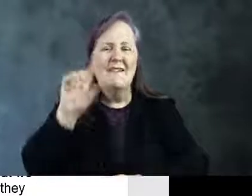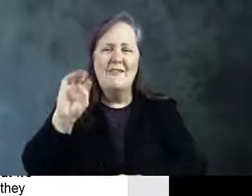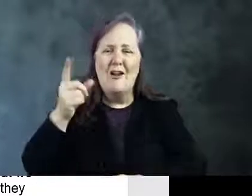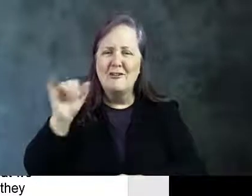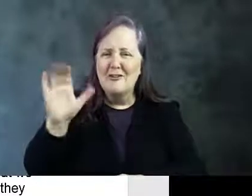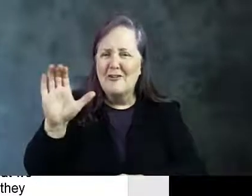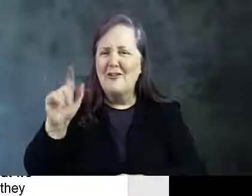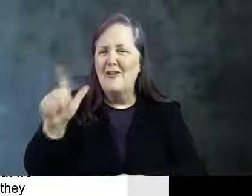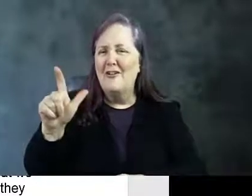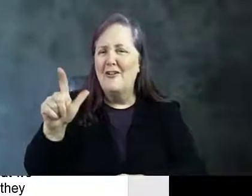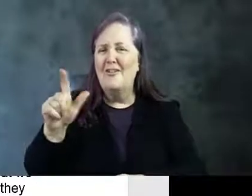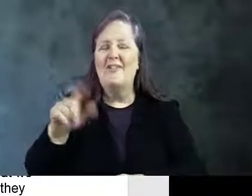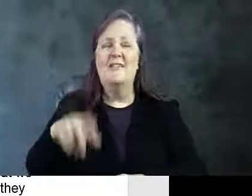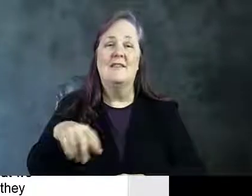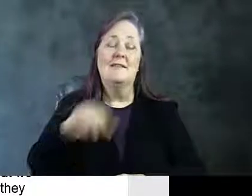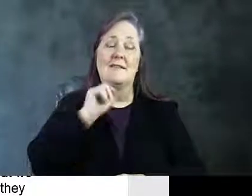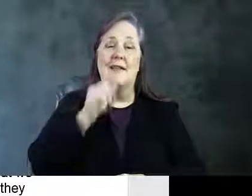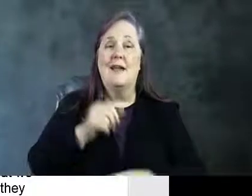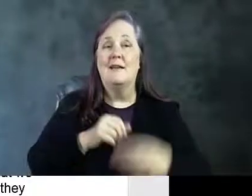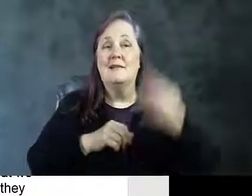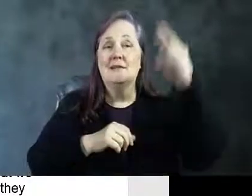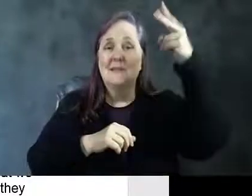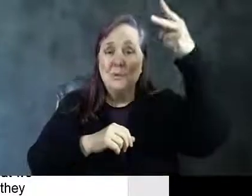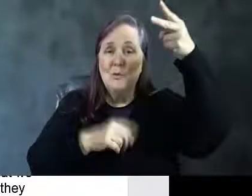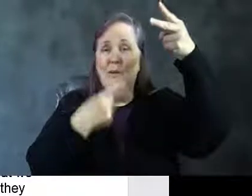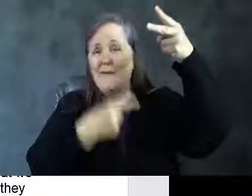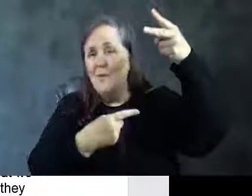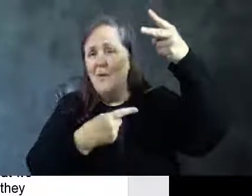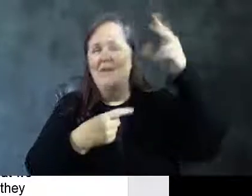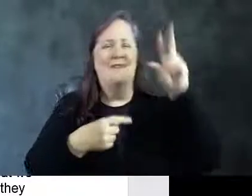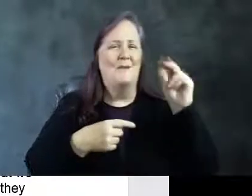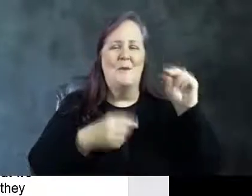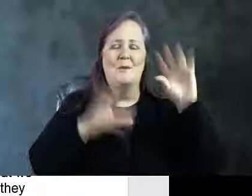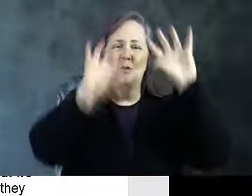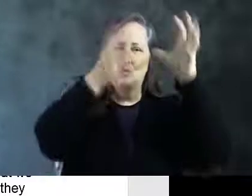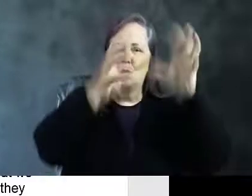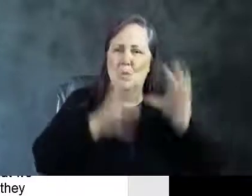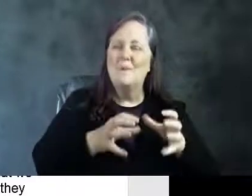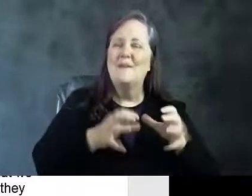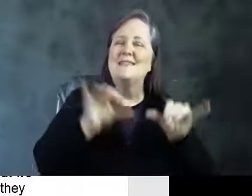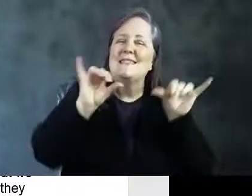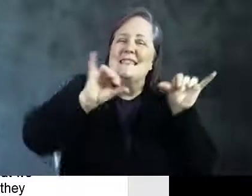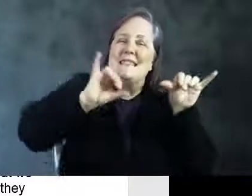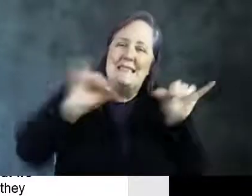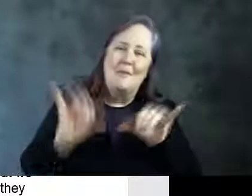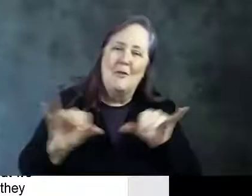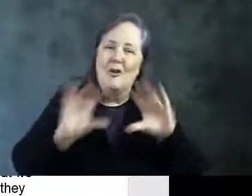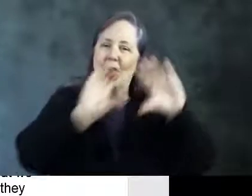one is heading 1 and the second one is heading 2. You're grouping them by like categories.